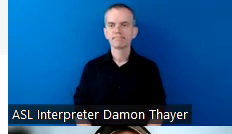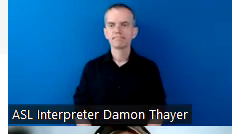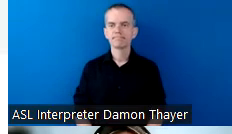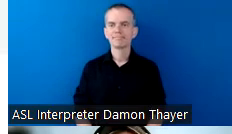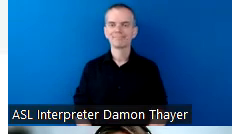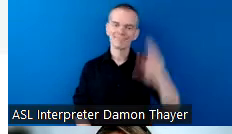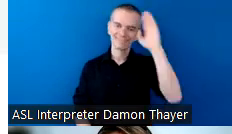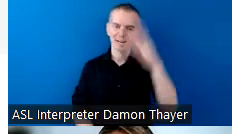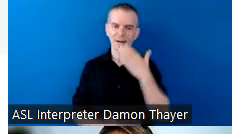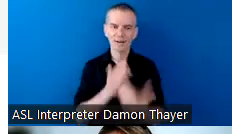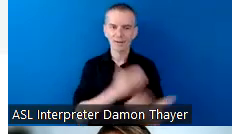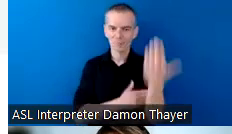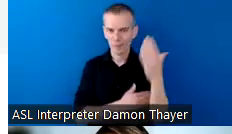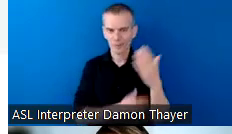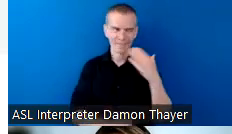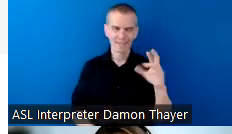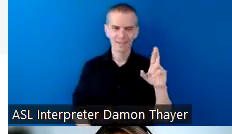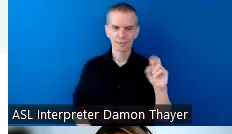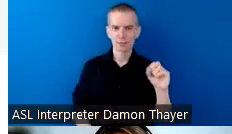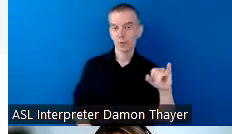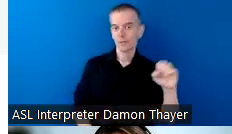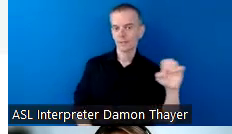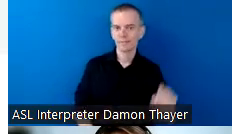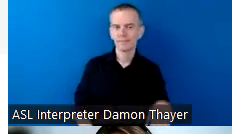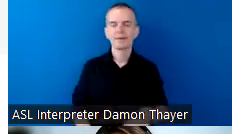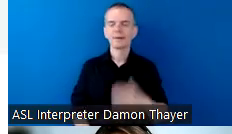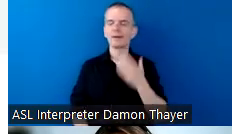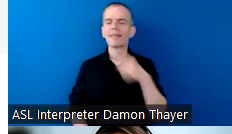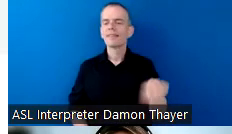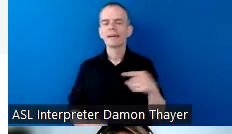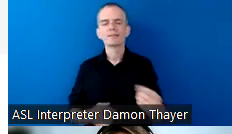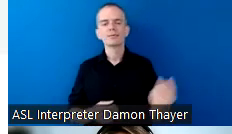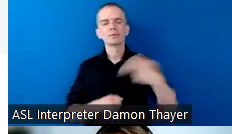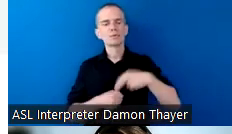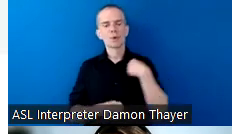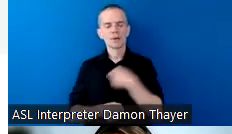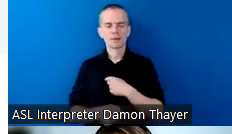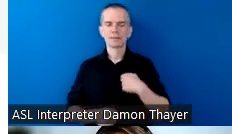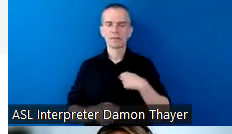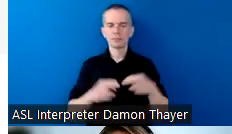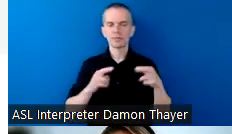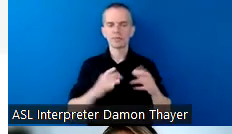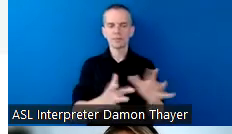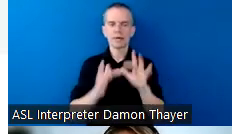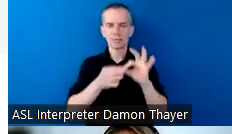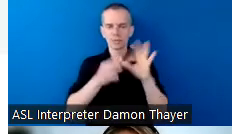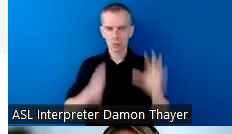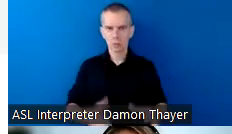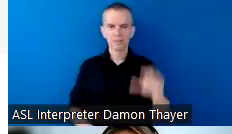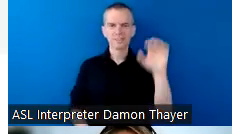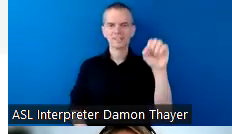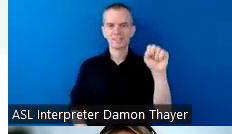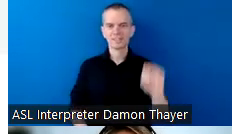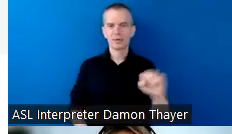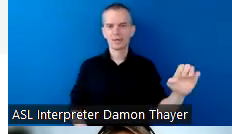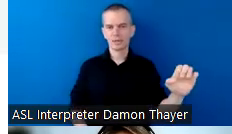Hi, good morning. Thank you, Rosie. So thank you all for joining us today. As Rosie mentioned, I'm a regional outreach coordinator serving the Southeast region for